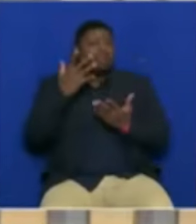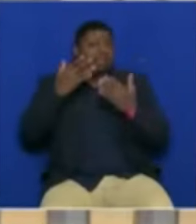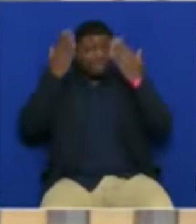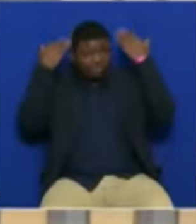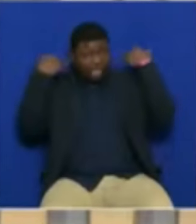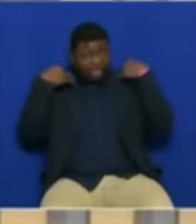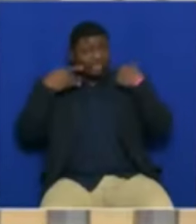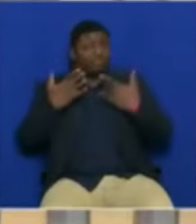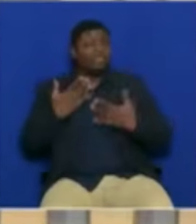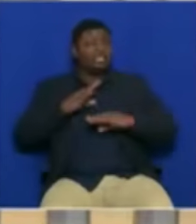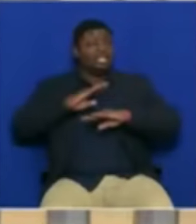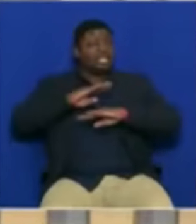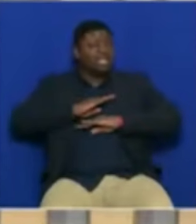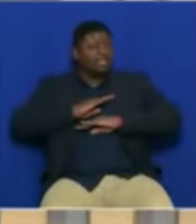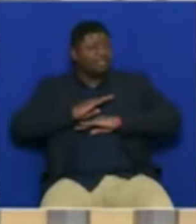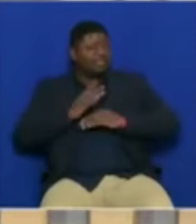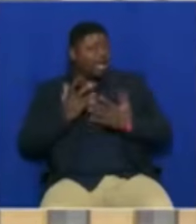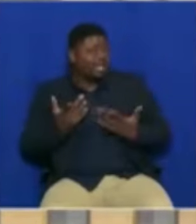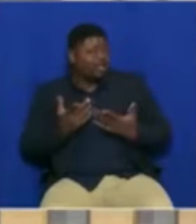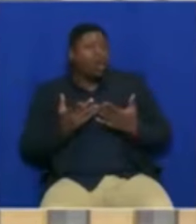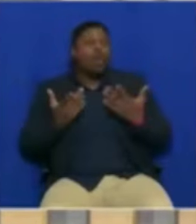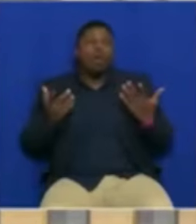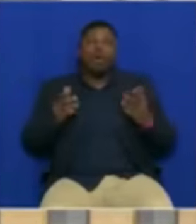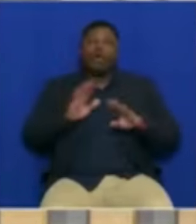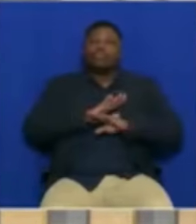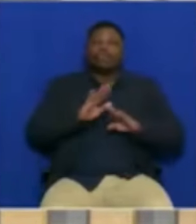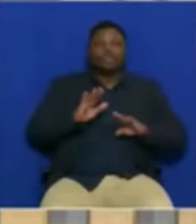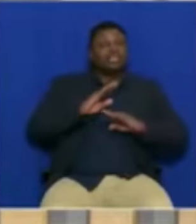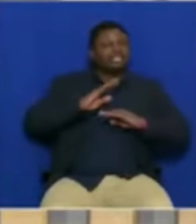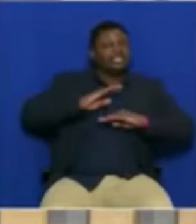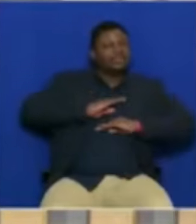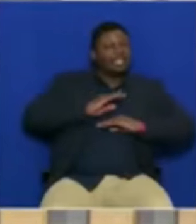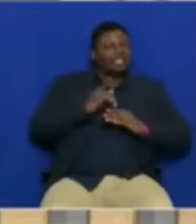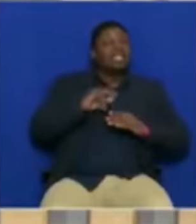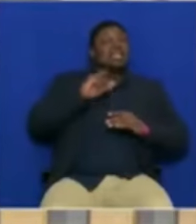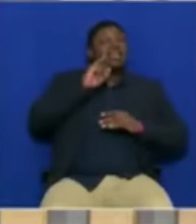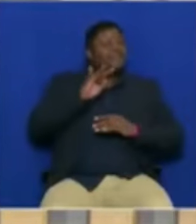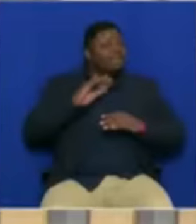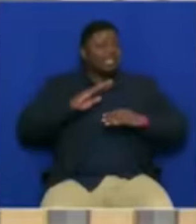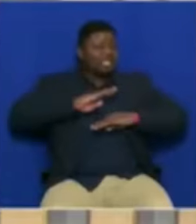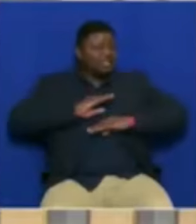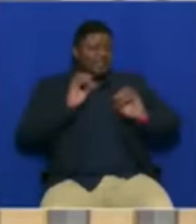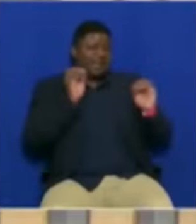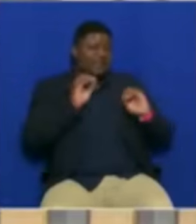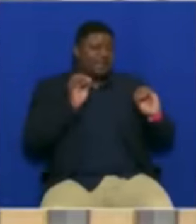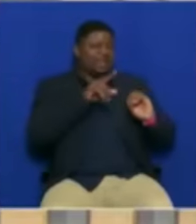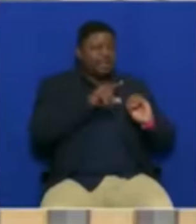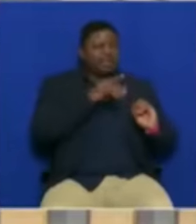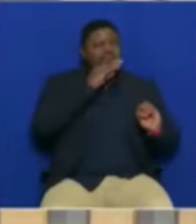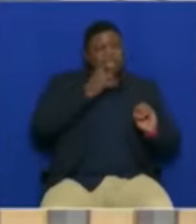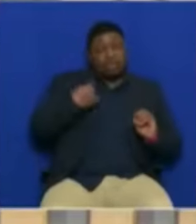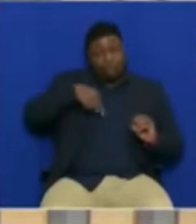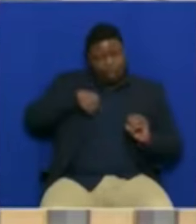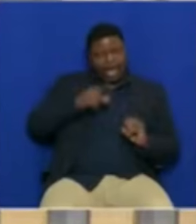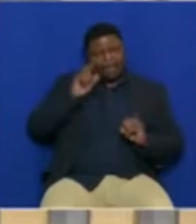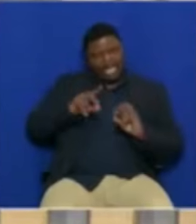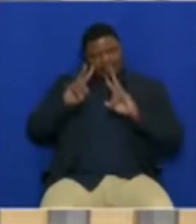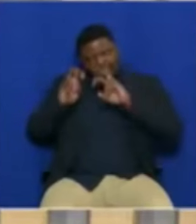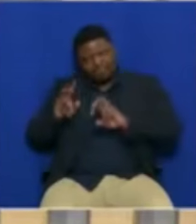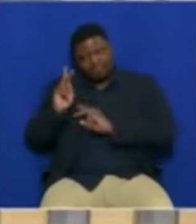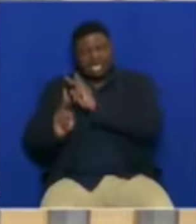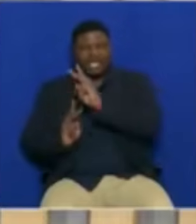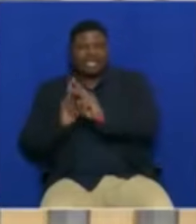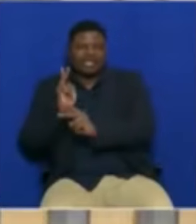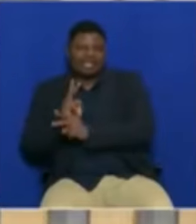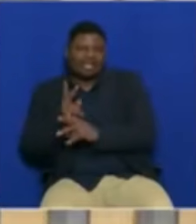not satisfied with it, so you have to go back and rectify whatever queries they have. At the end of the day, the warrants are issued. Once the warrants